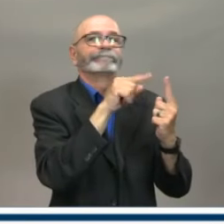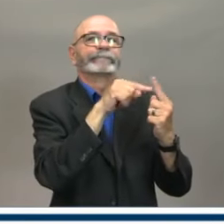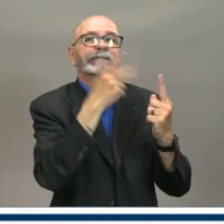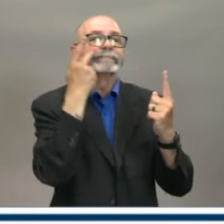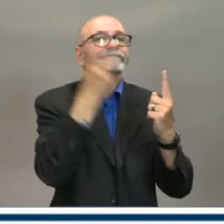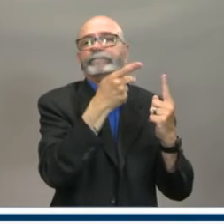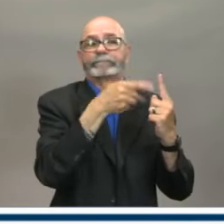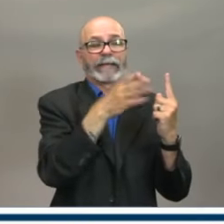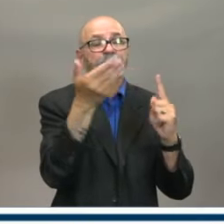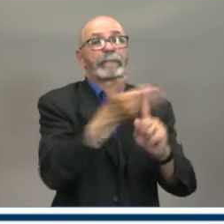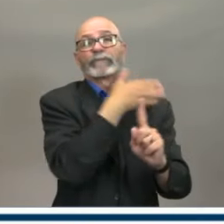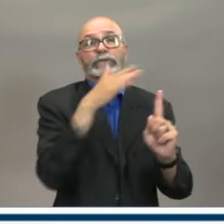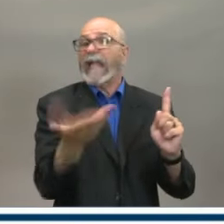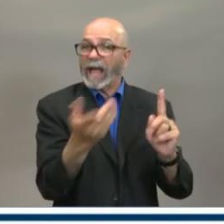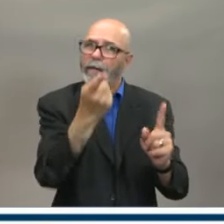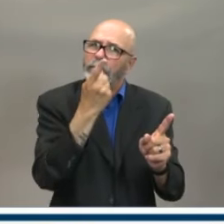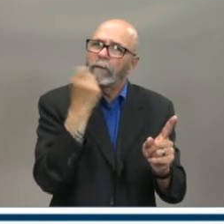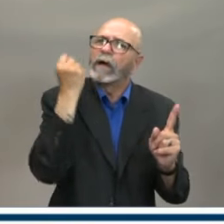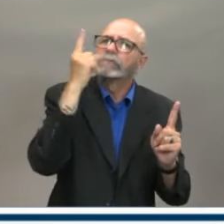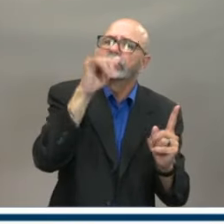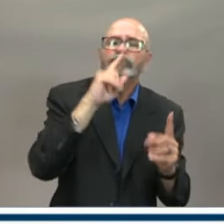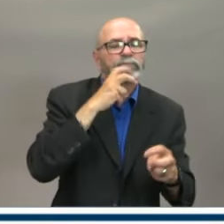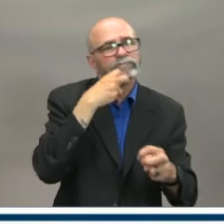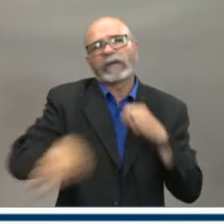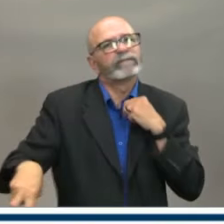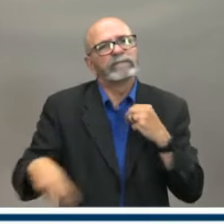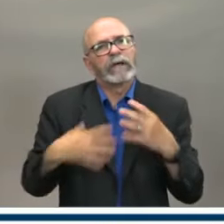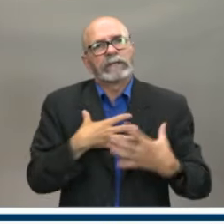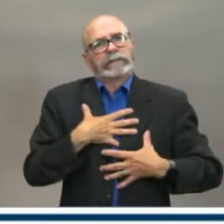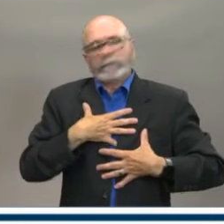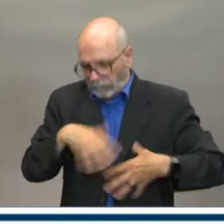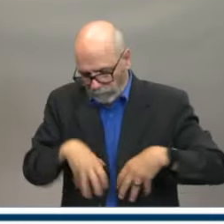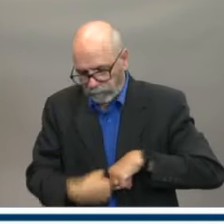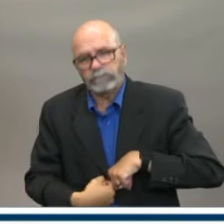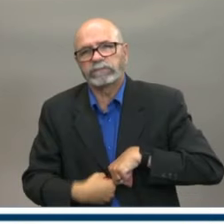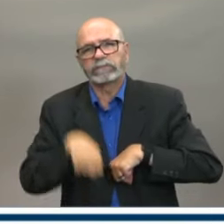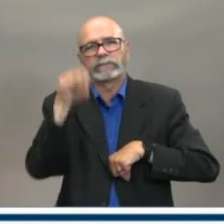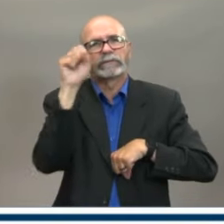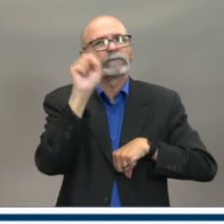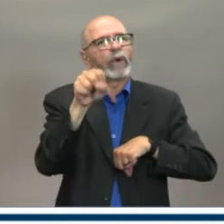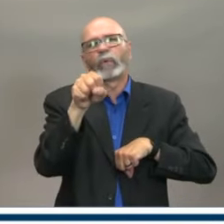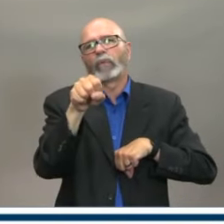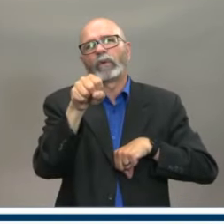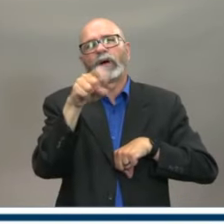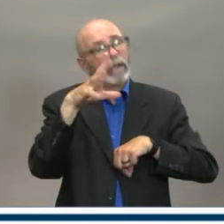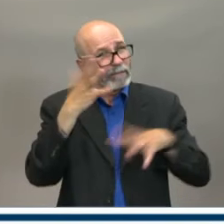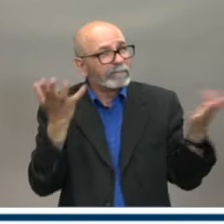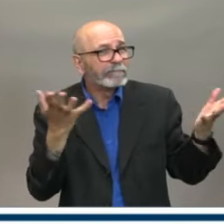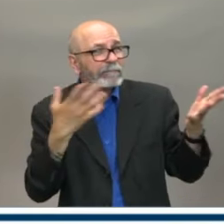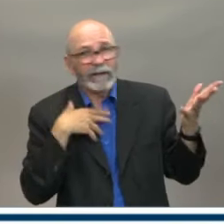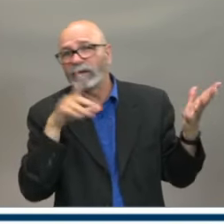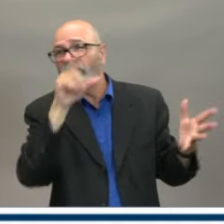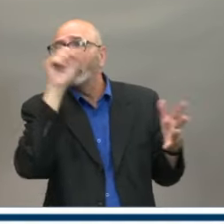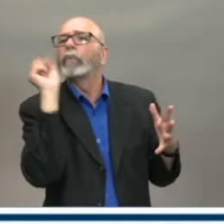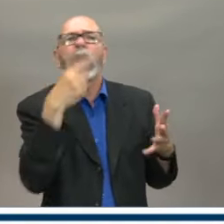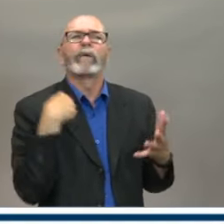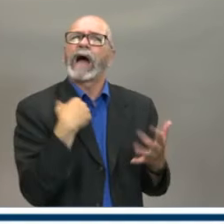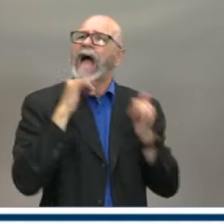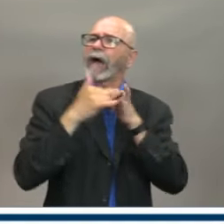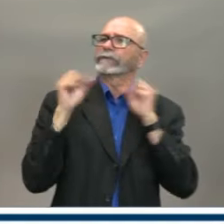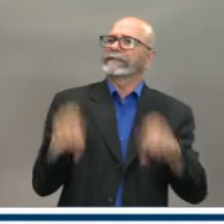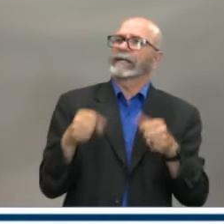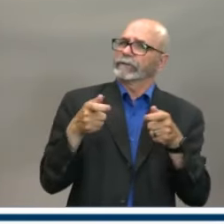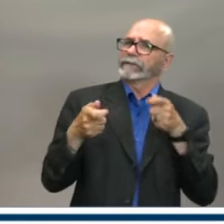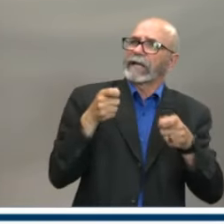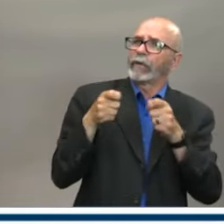I understand it was very hard for him to have to say that. So my question for you is, I'm wondering, how do we build long-term care differently? For